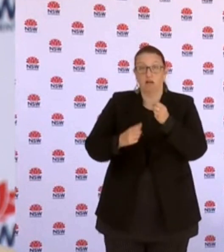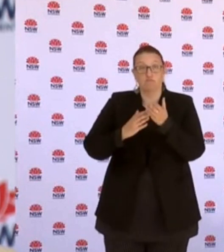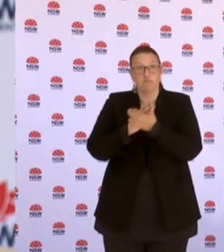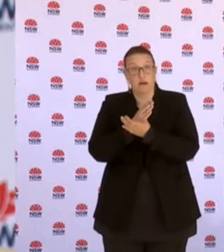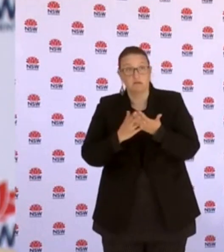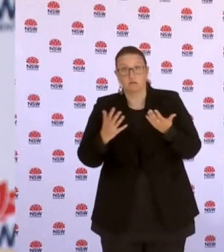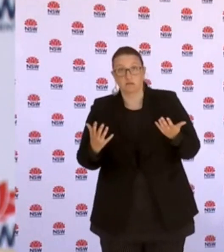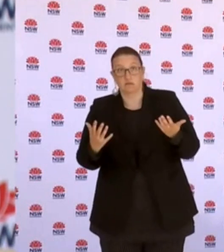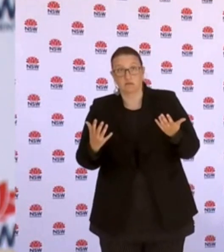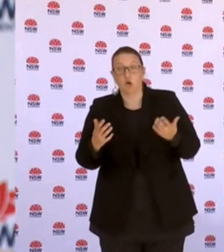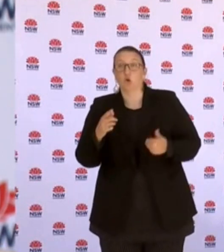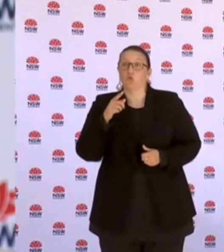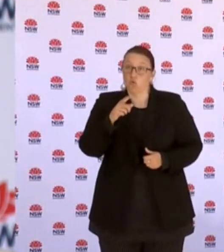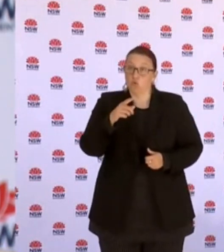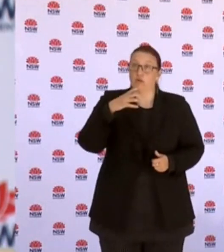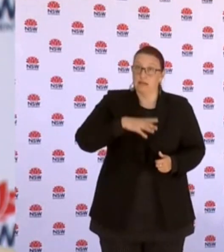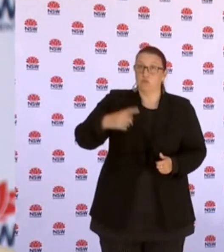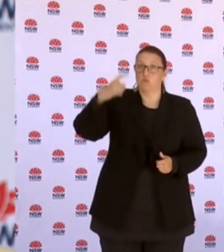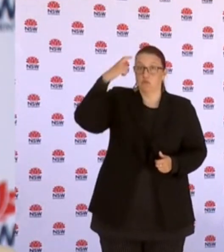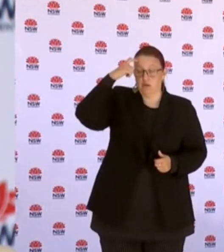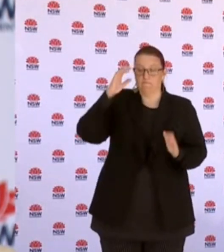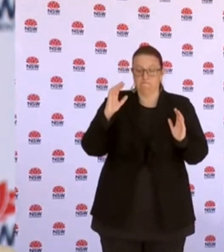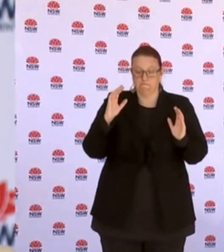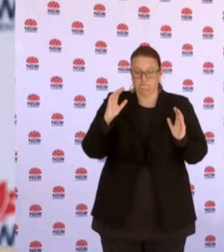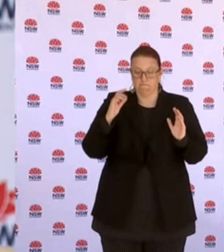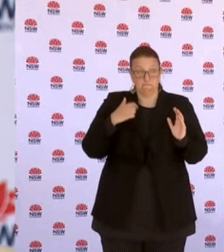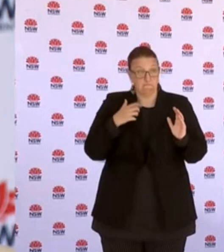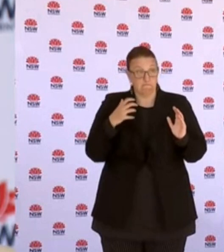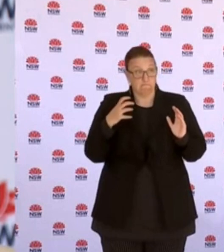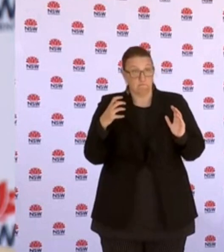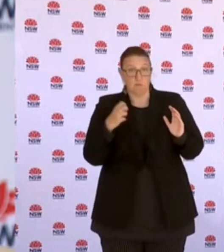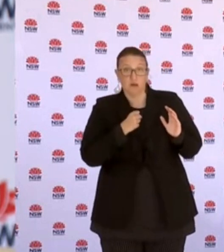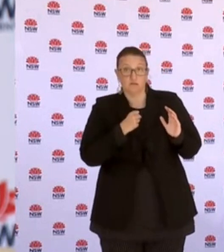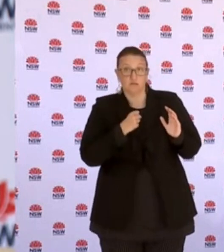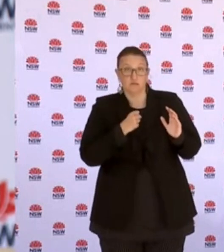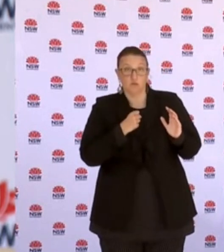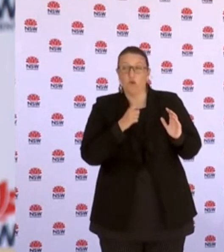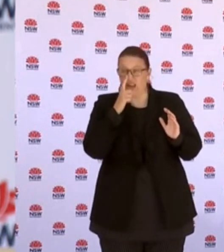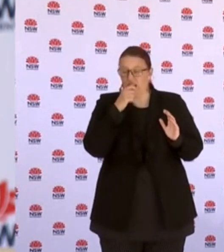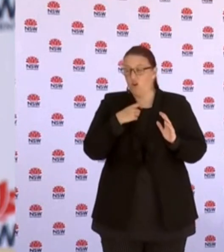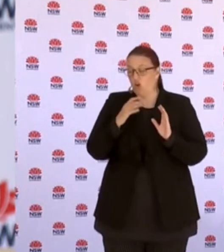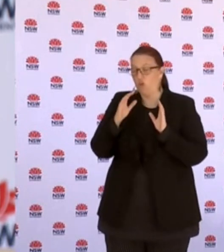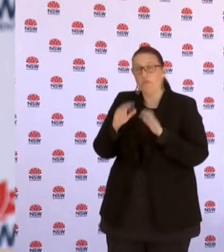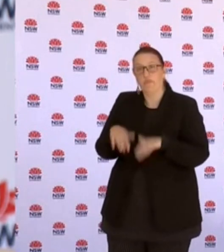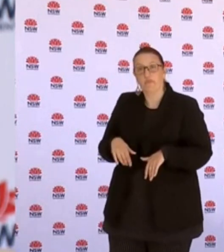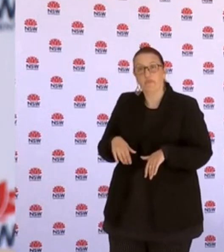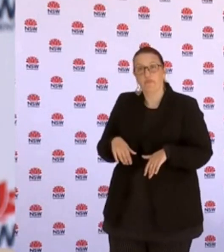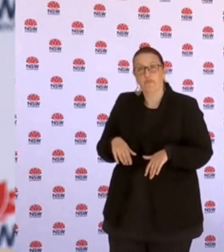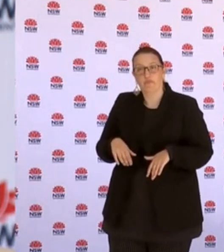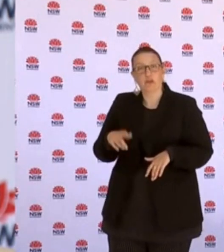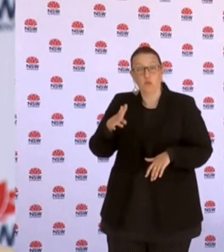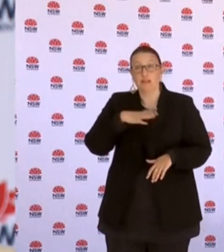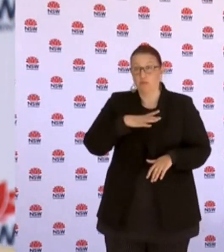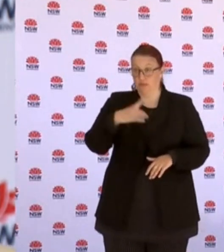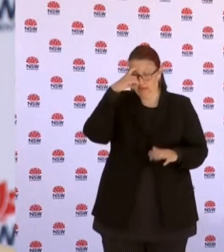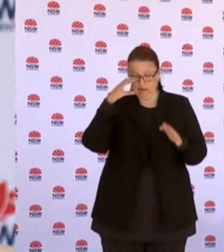need to ask yourself, do I need to be doing this? And you have to plan your journey, make sure you have as little interaction with anybody as possible,